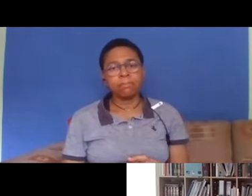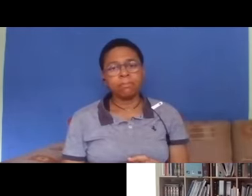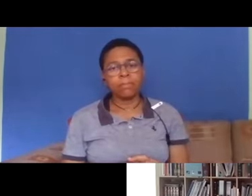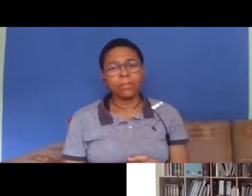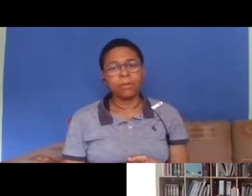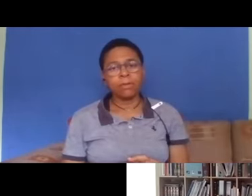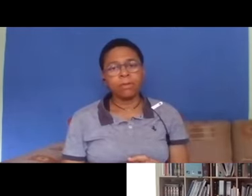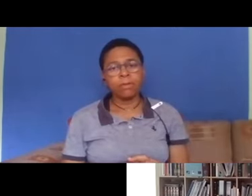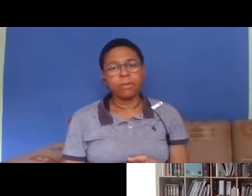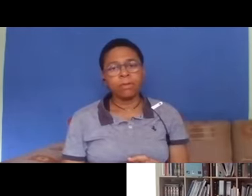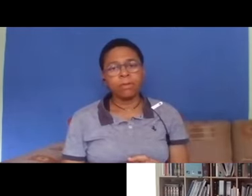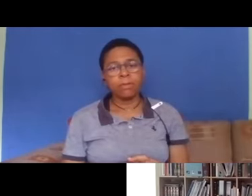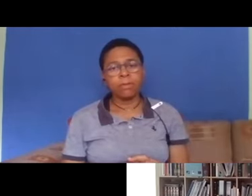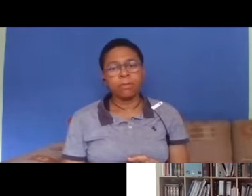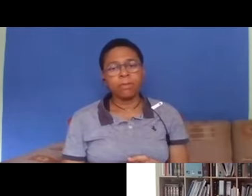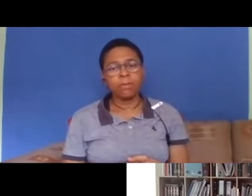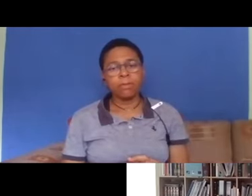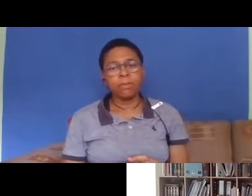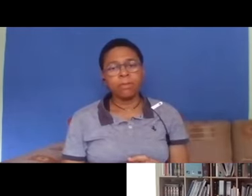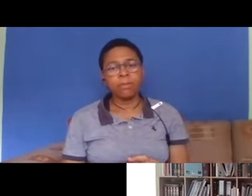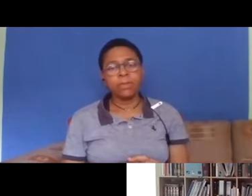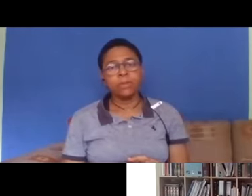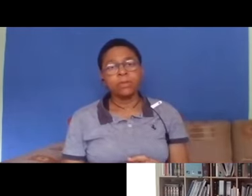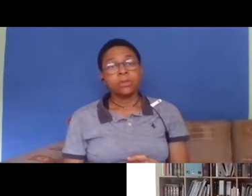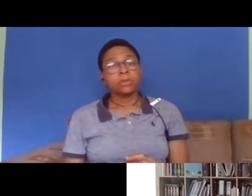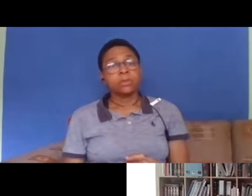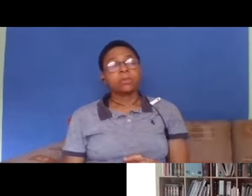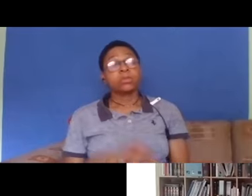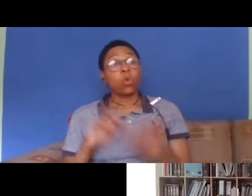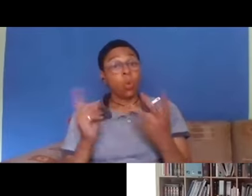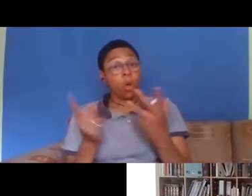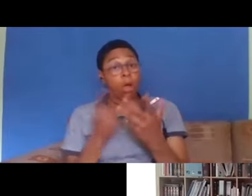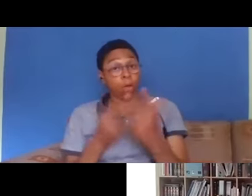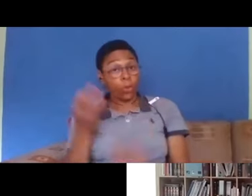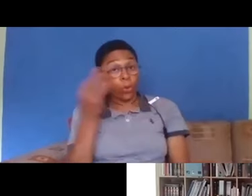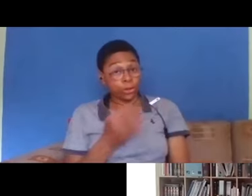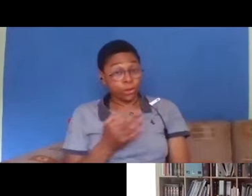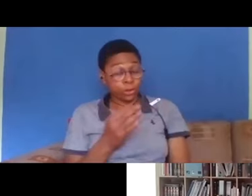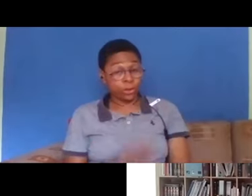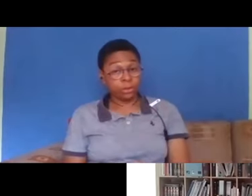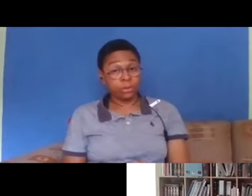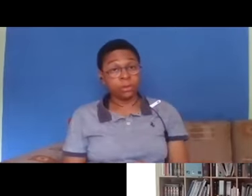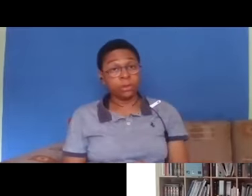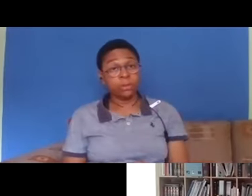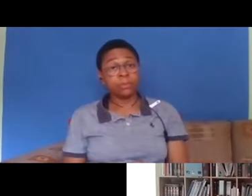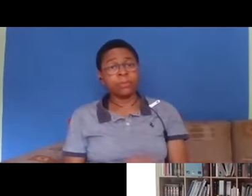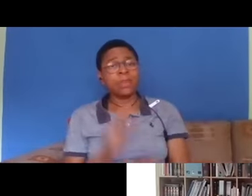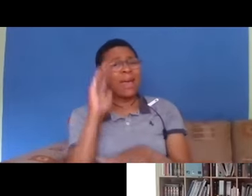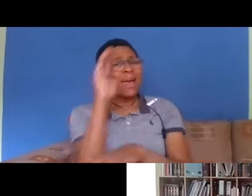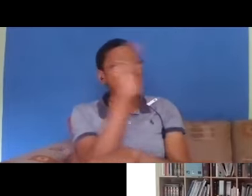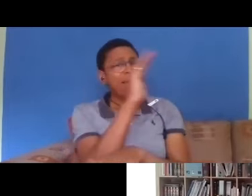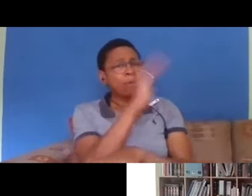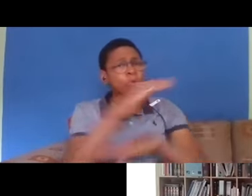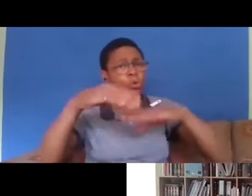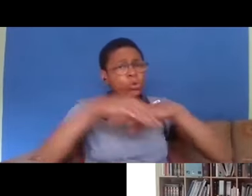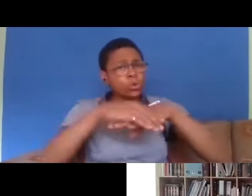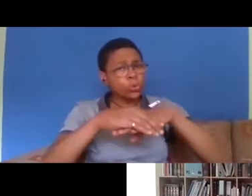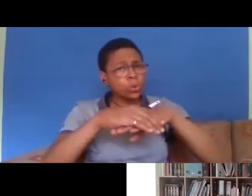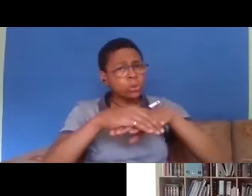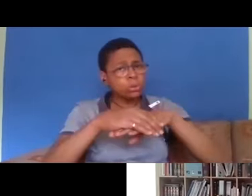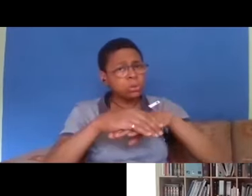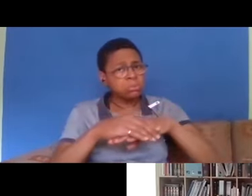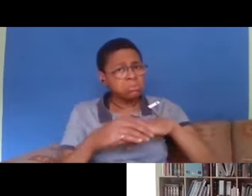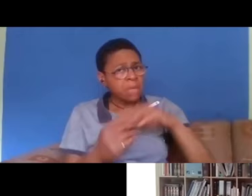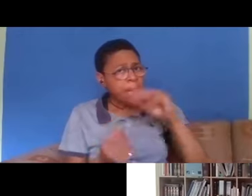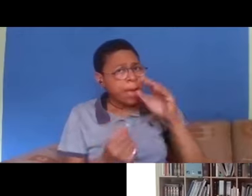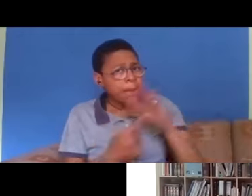So there are a couple of kind of practical questions. One is about outdoor shoes. Is it important to leave